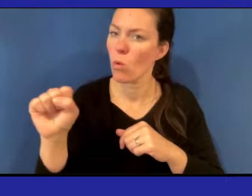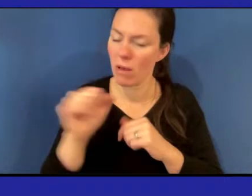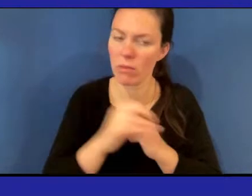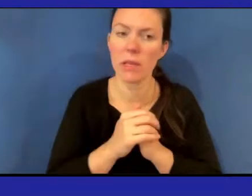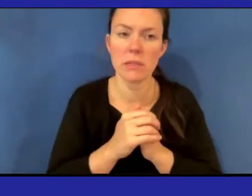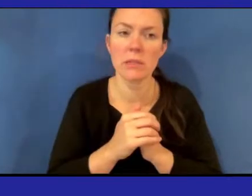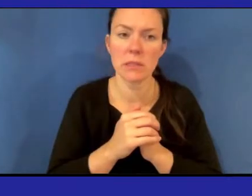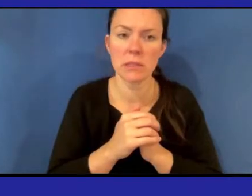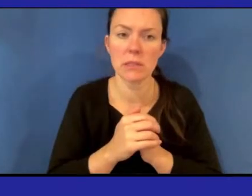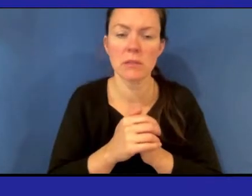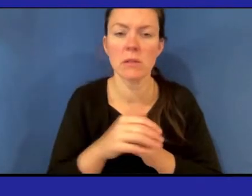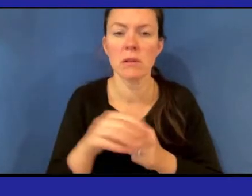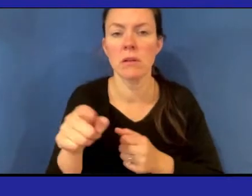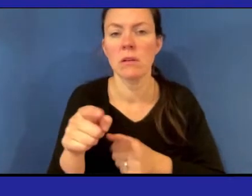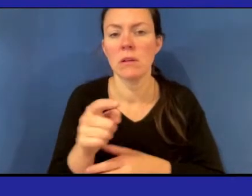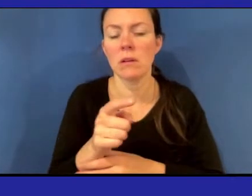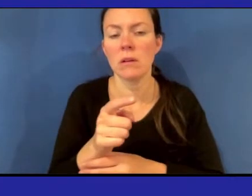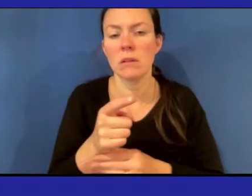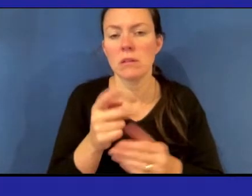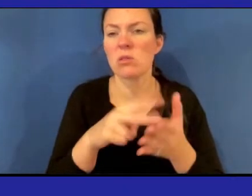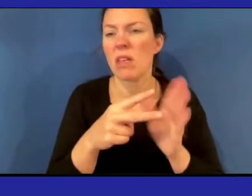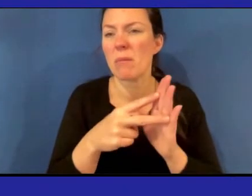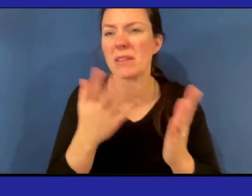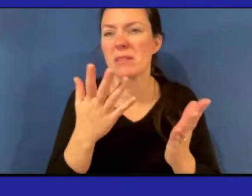events that might be